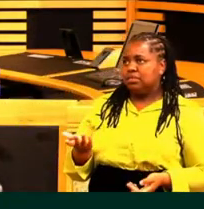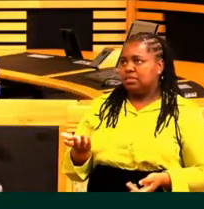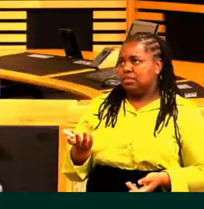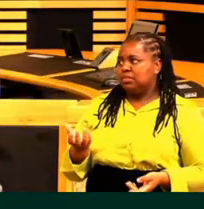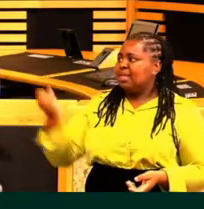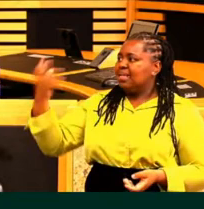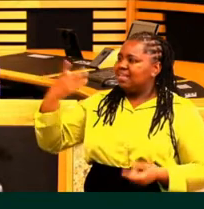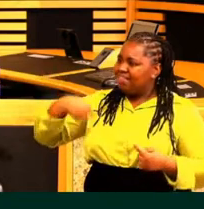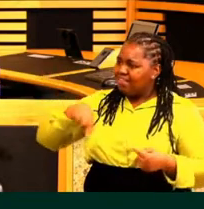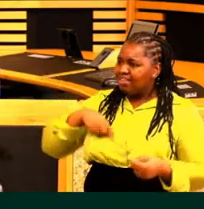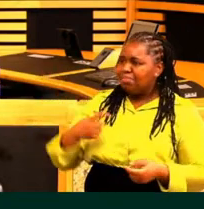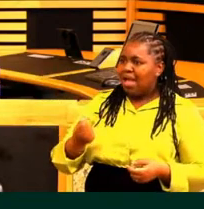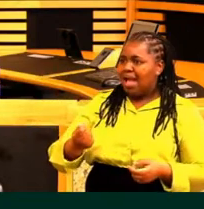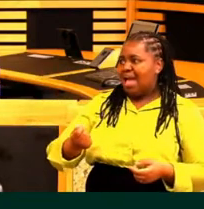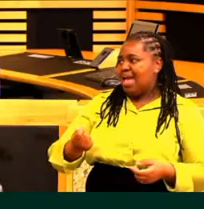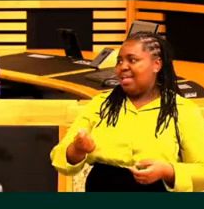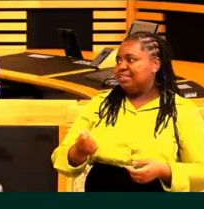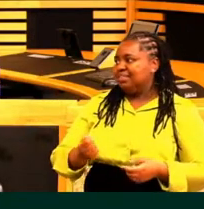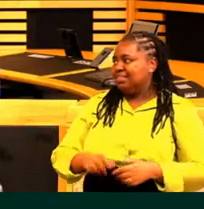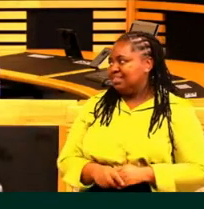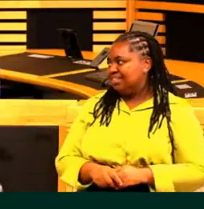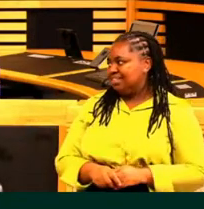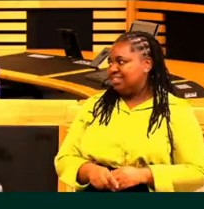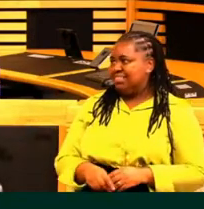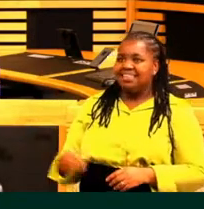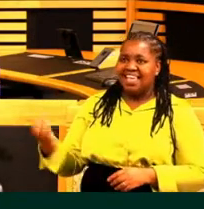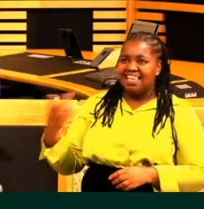give us money and even info